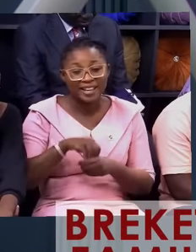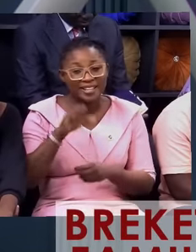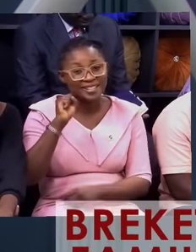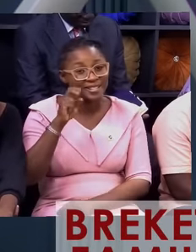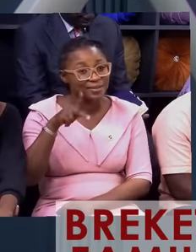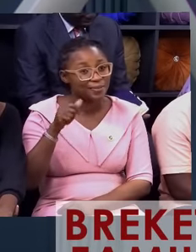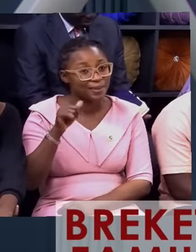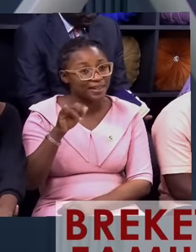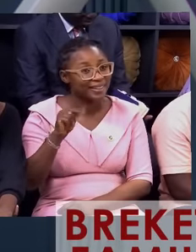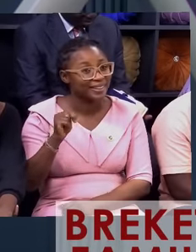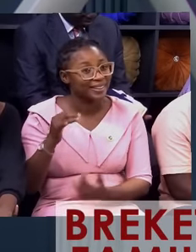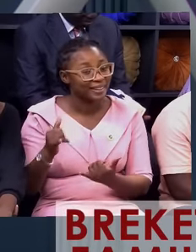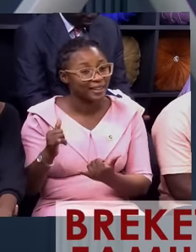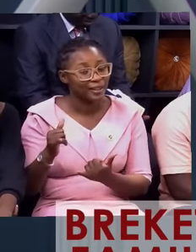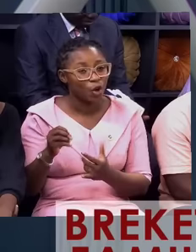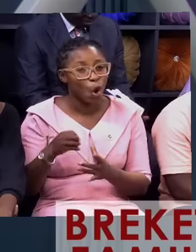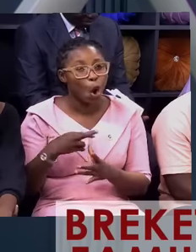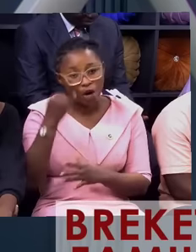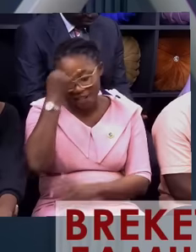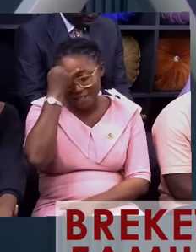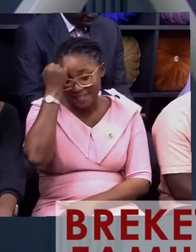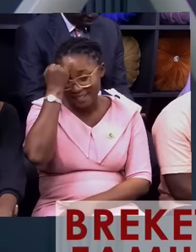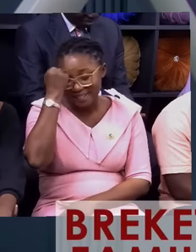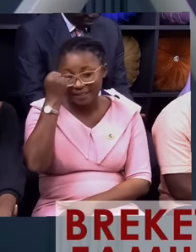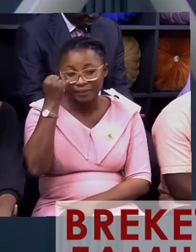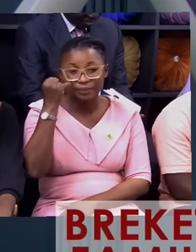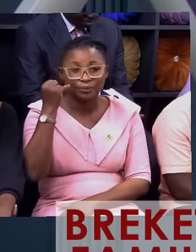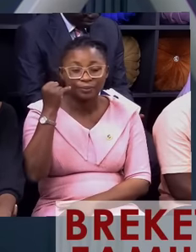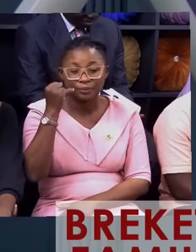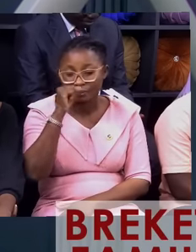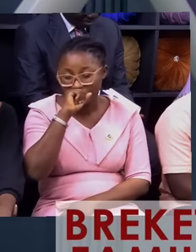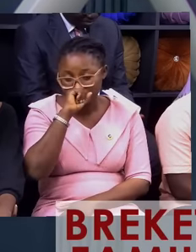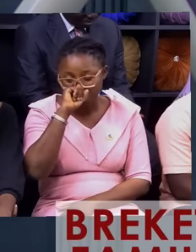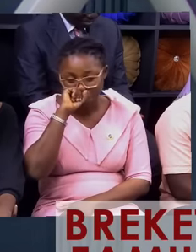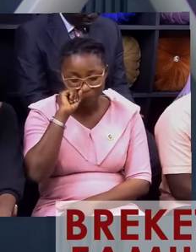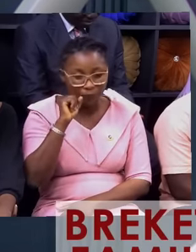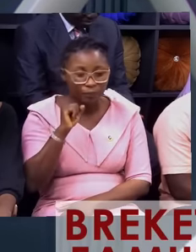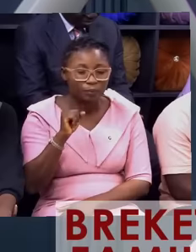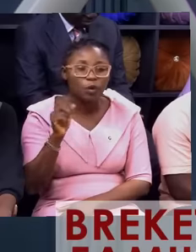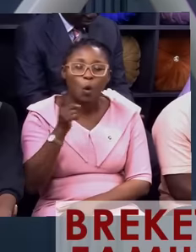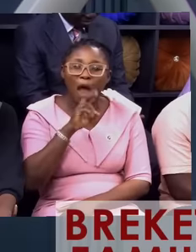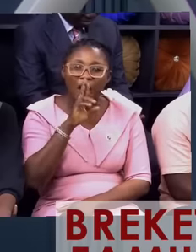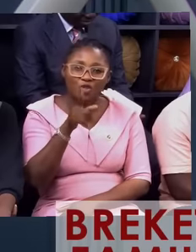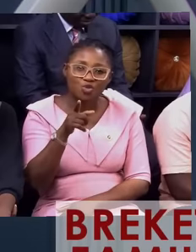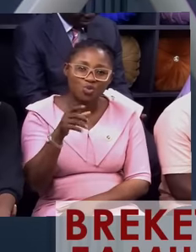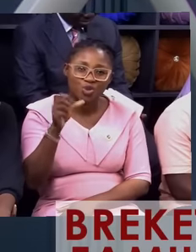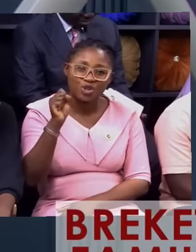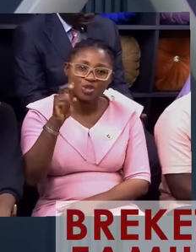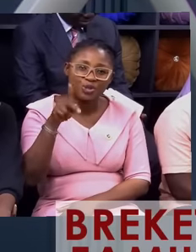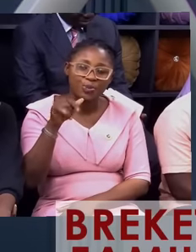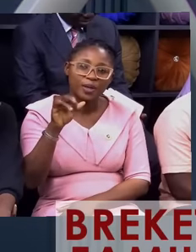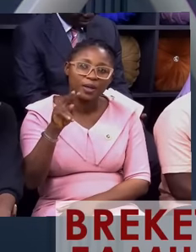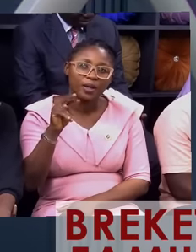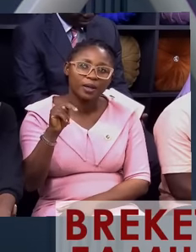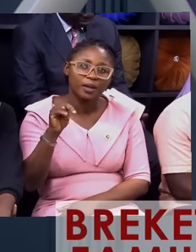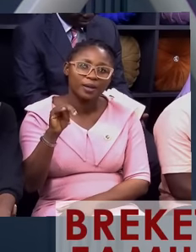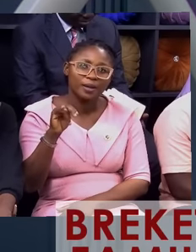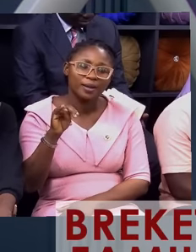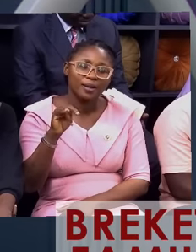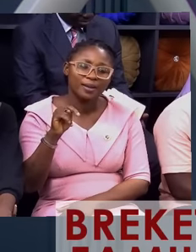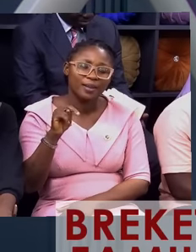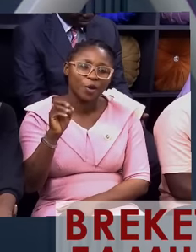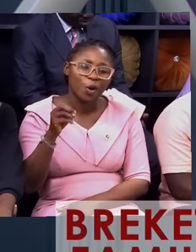you you be Italy where you there now Spain be